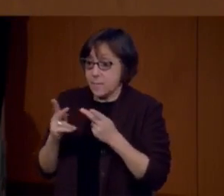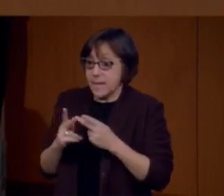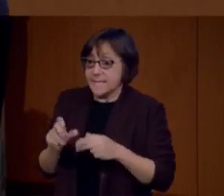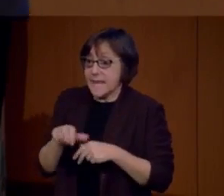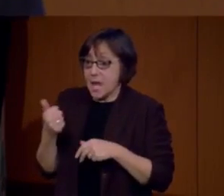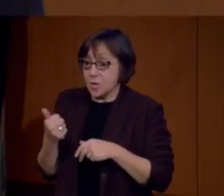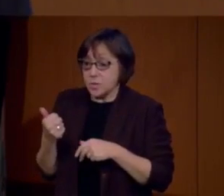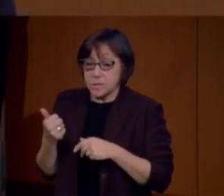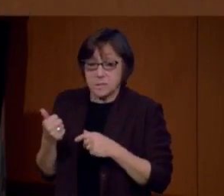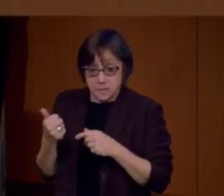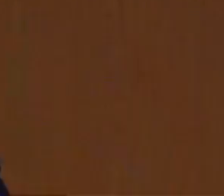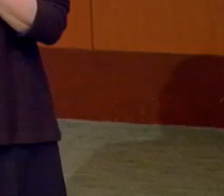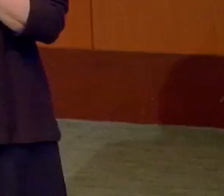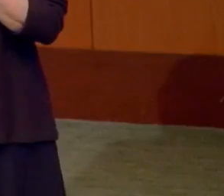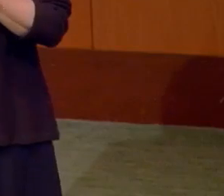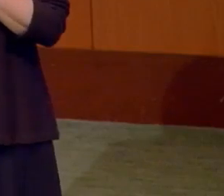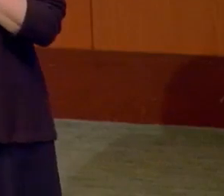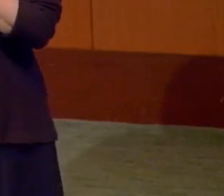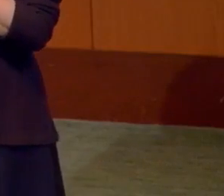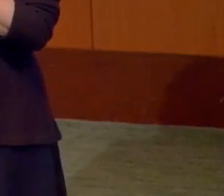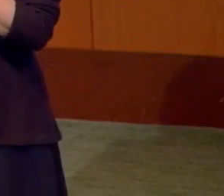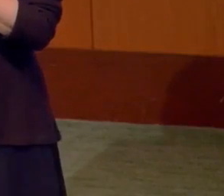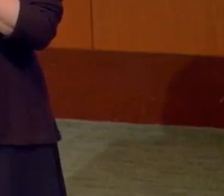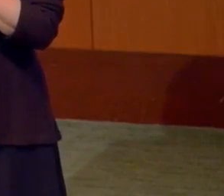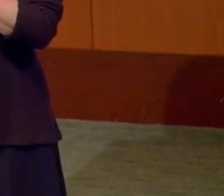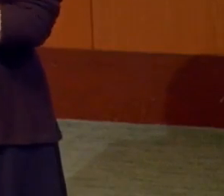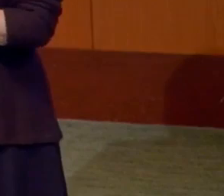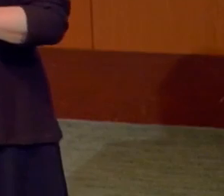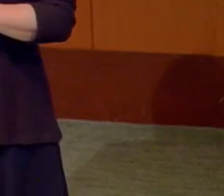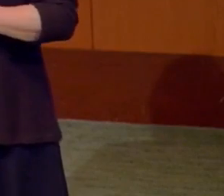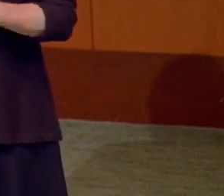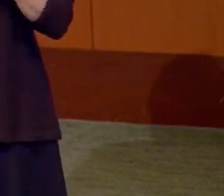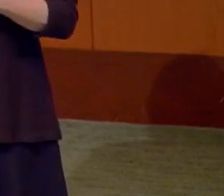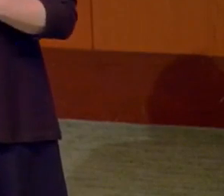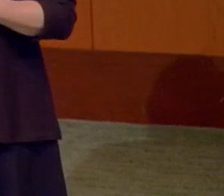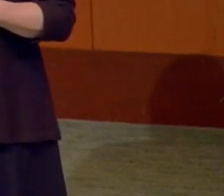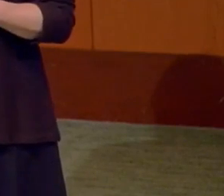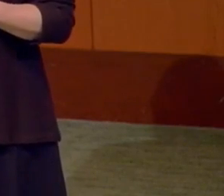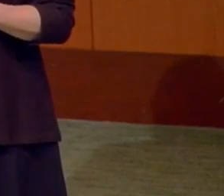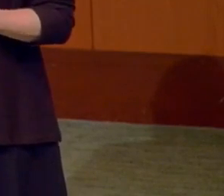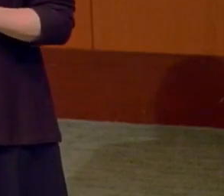I'll never forget, he told me one time, he said, I may be deaf, but I'm not dumb.